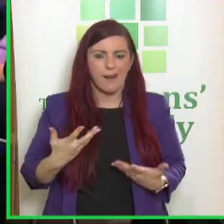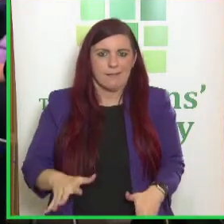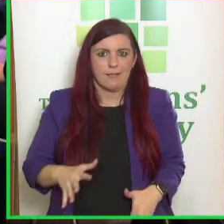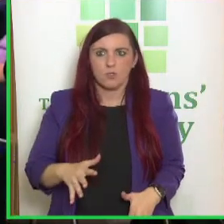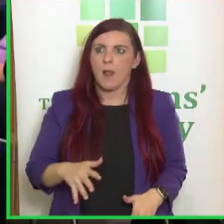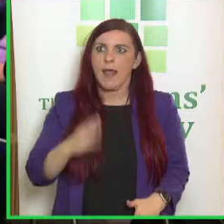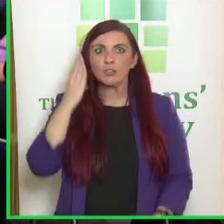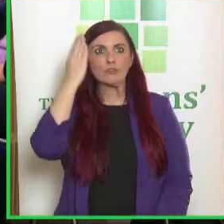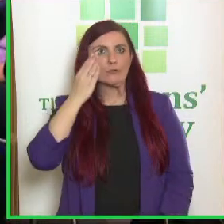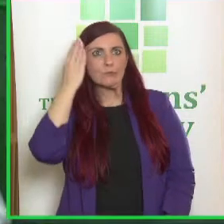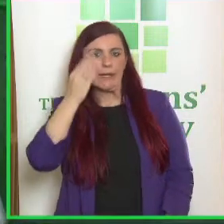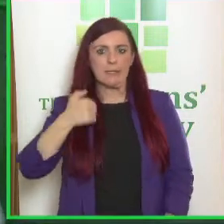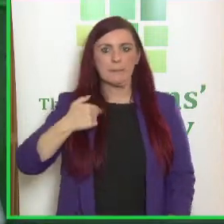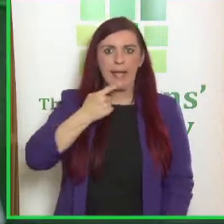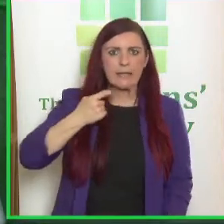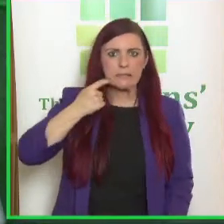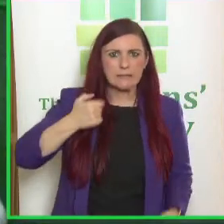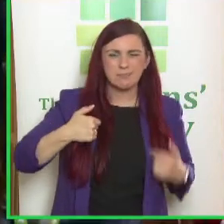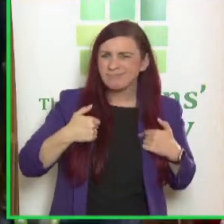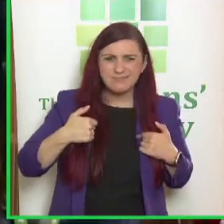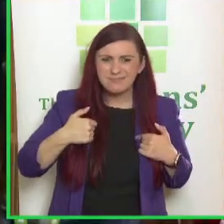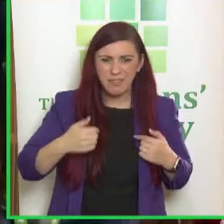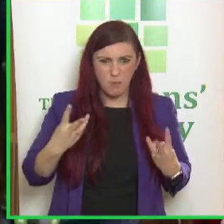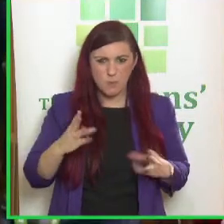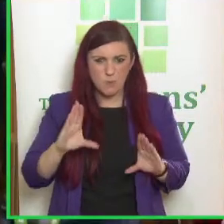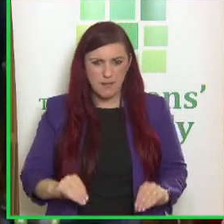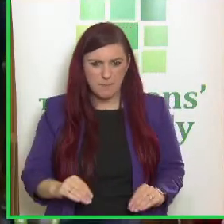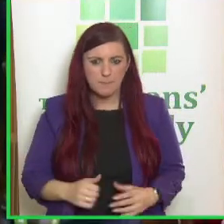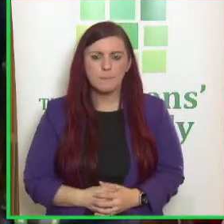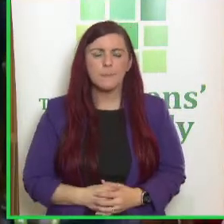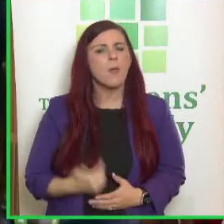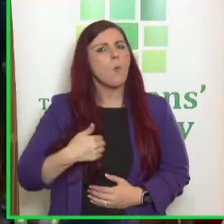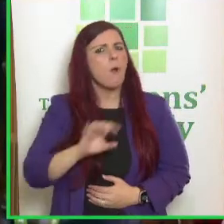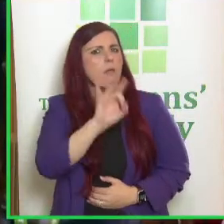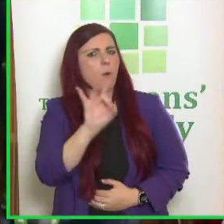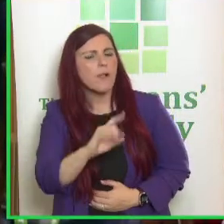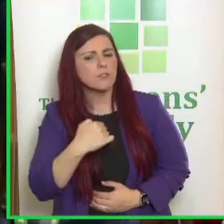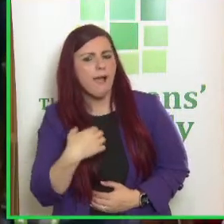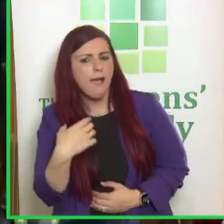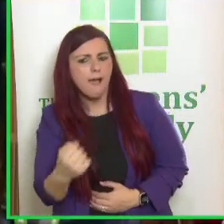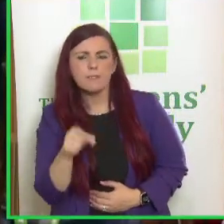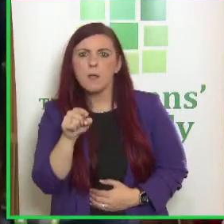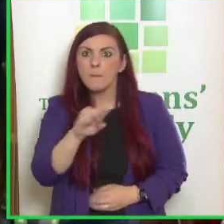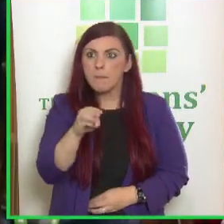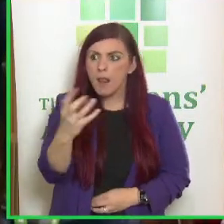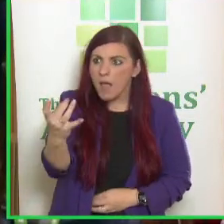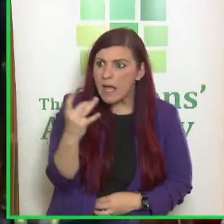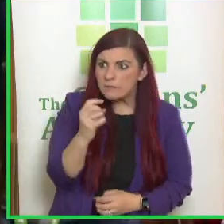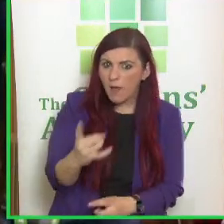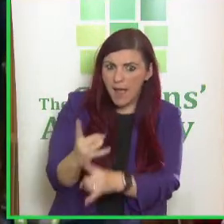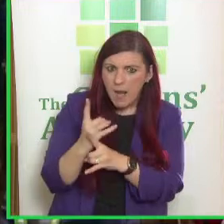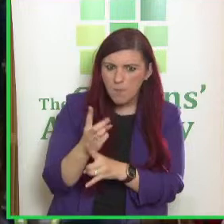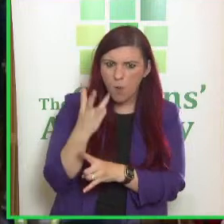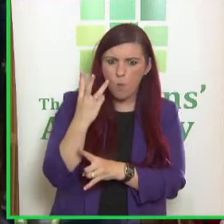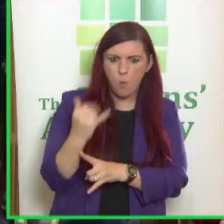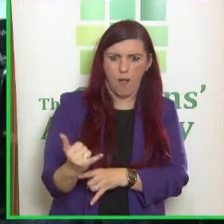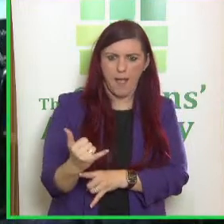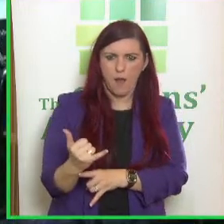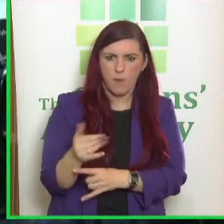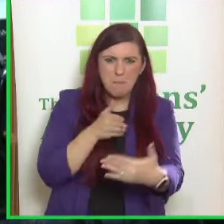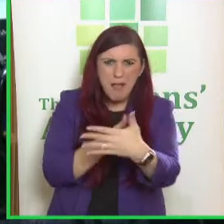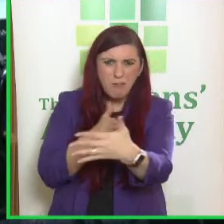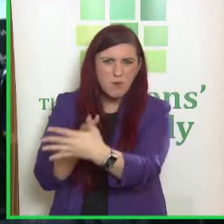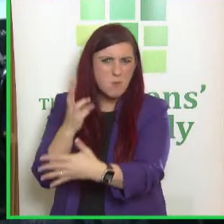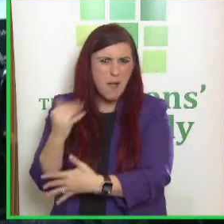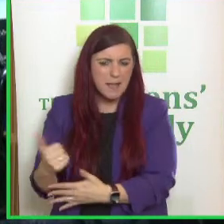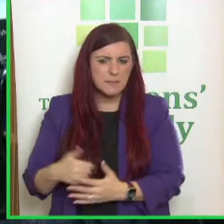lifelong dream to be in addiction. They want to be out of it. So the question I suppose we have is, when people reach out for help, why are we putting hurdles in the way? I